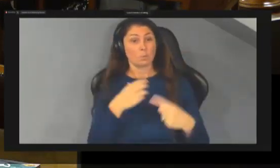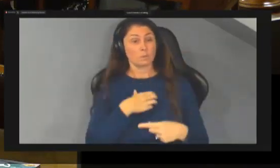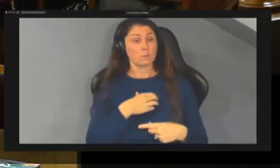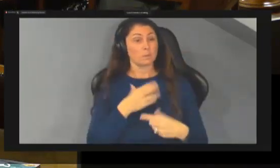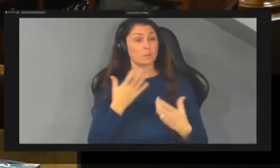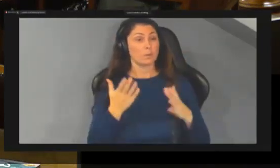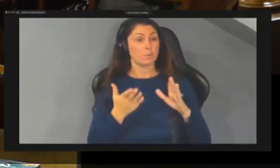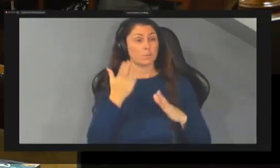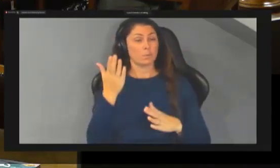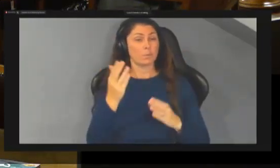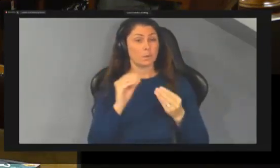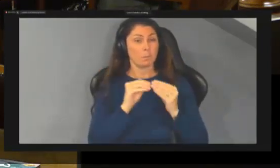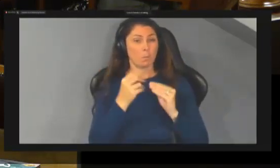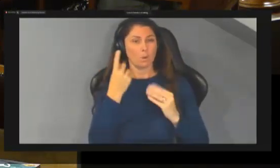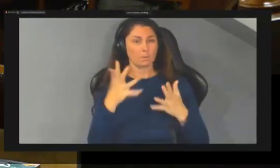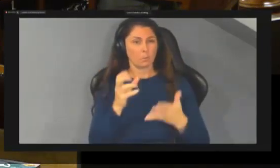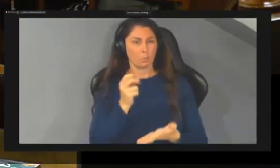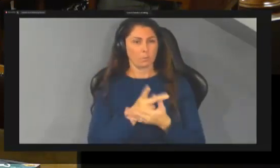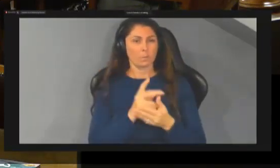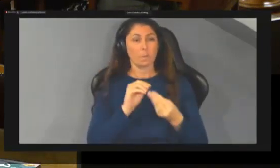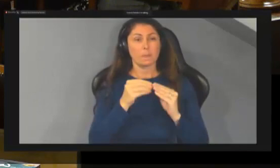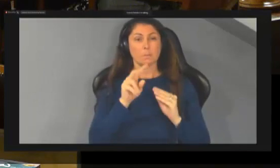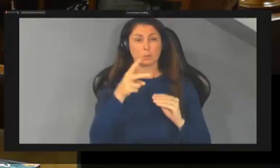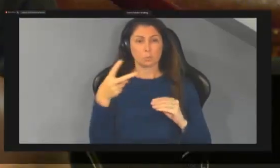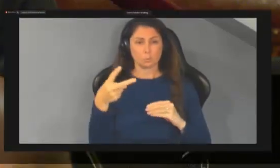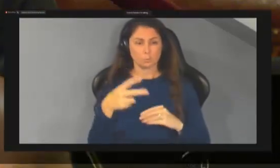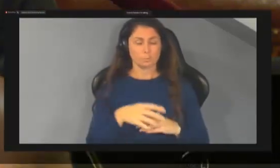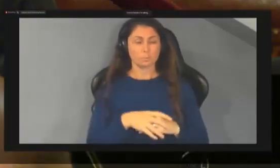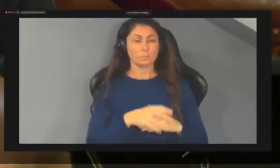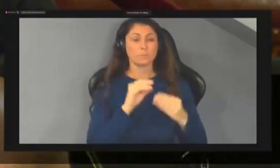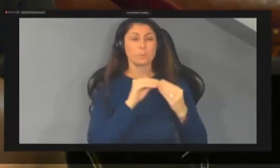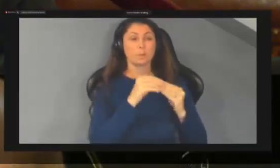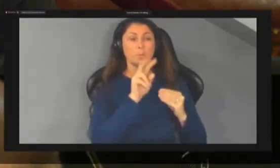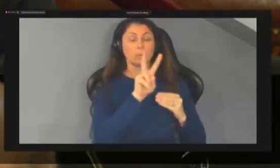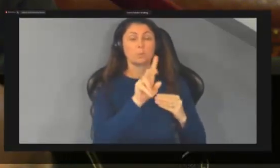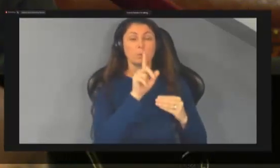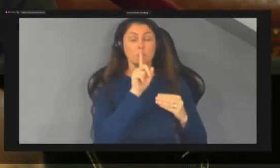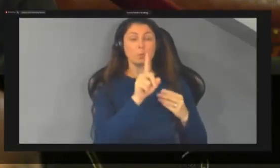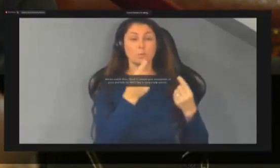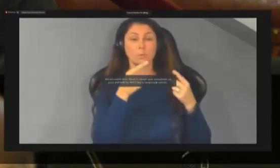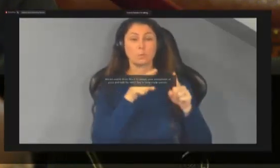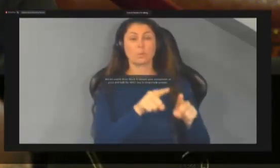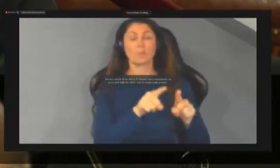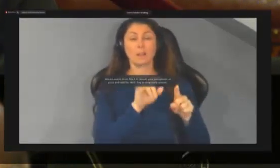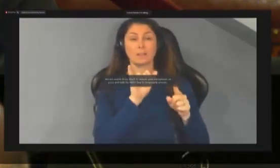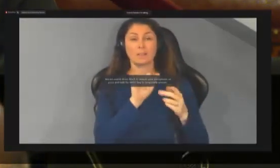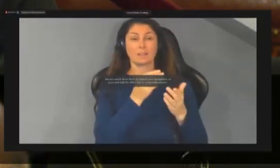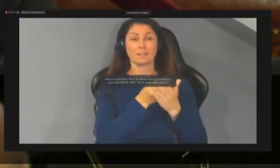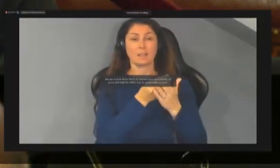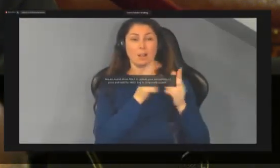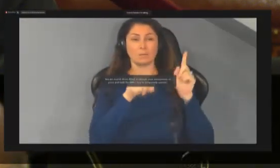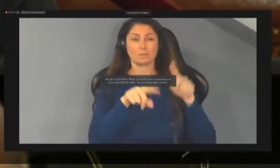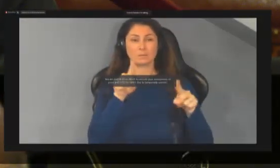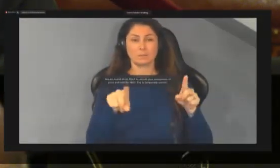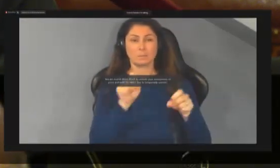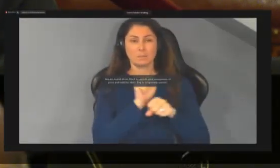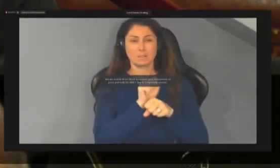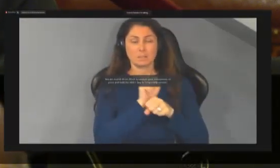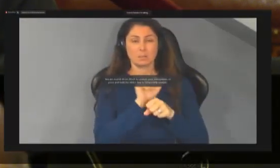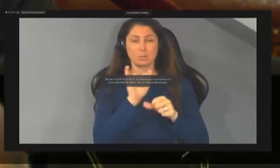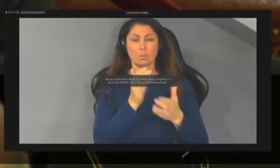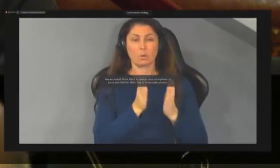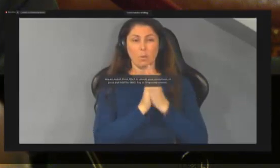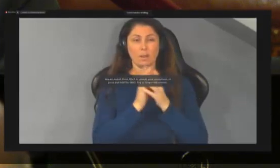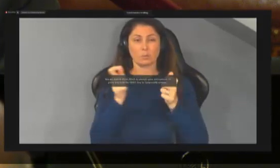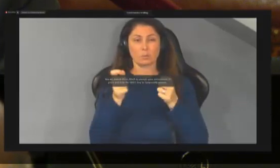number one has been approved. Number two. Number two is to realign the salaries of various positions at the request of the controller